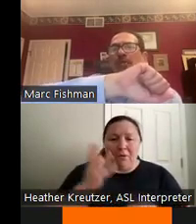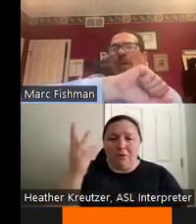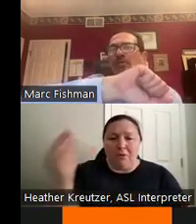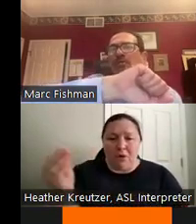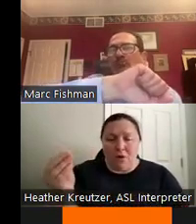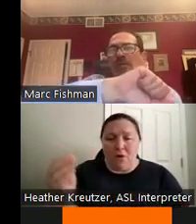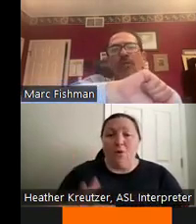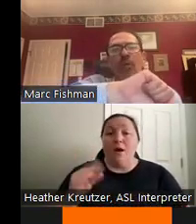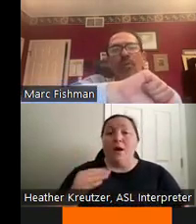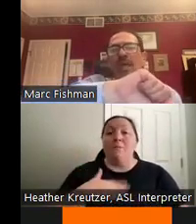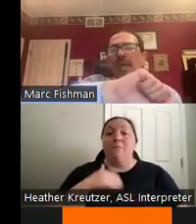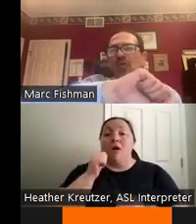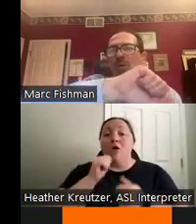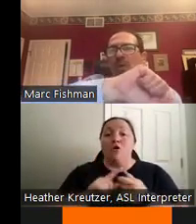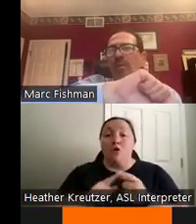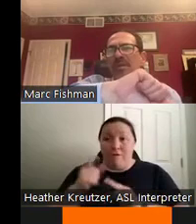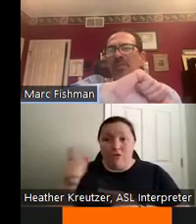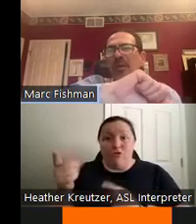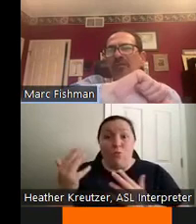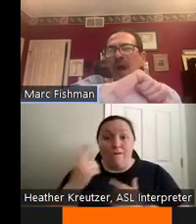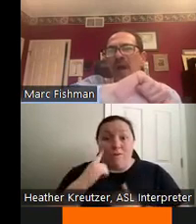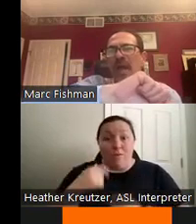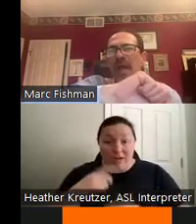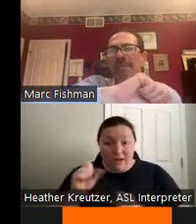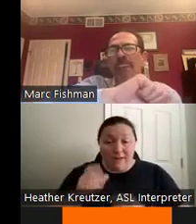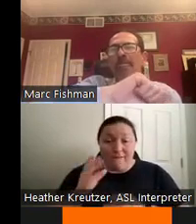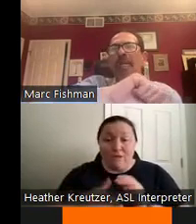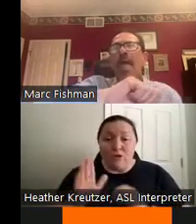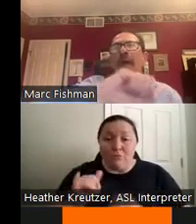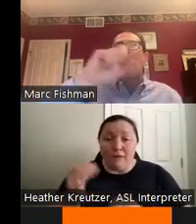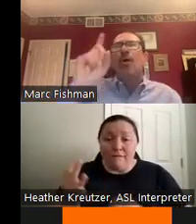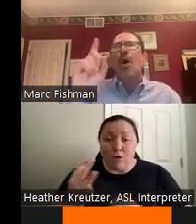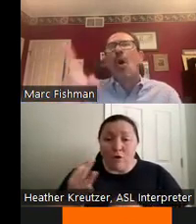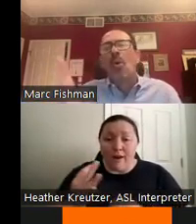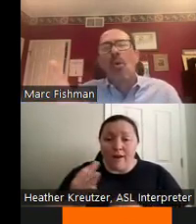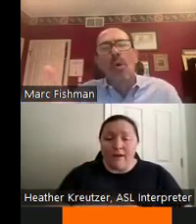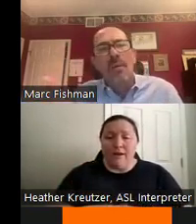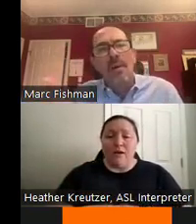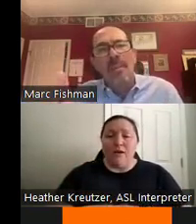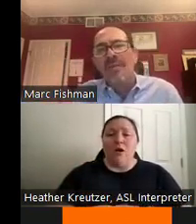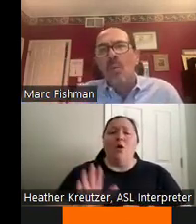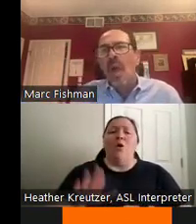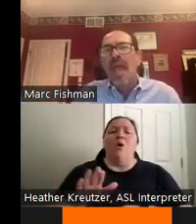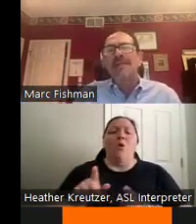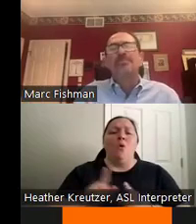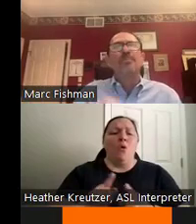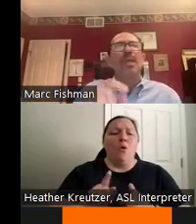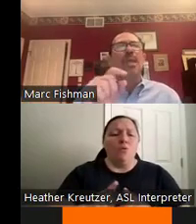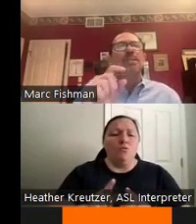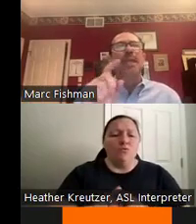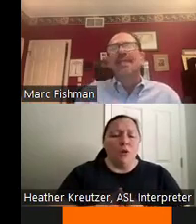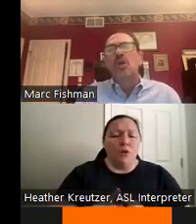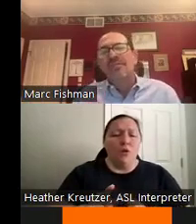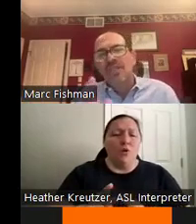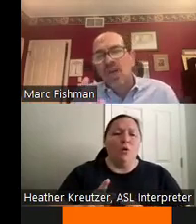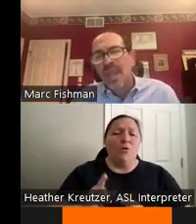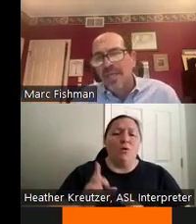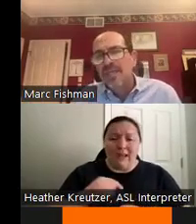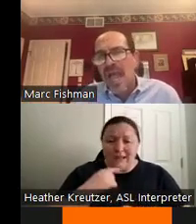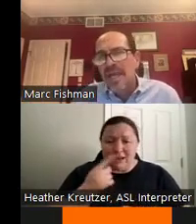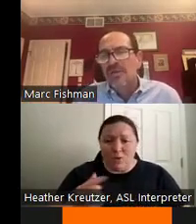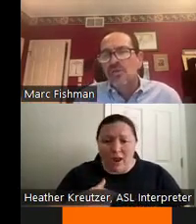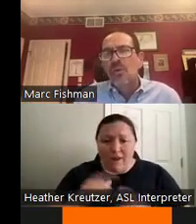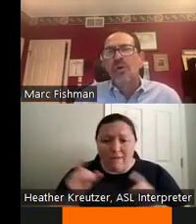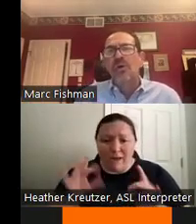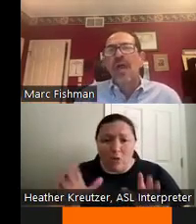And my girlfriend's waiting for me. So can we be done by Friday? And by the way, did I tell you I have a